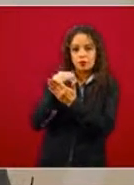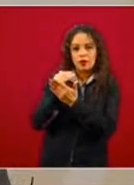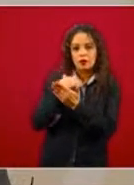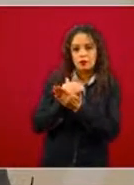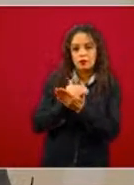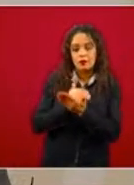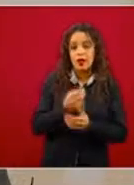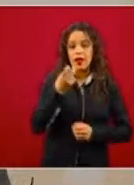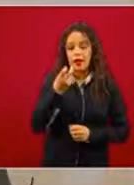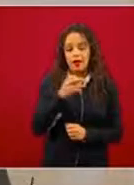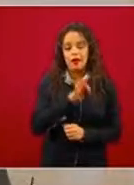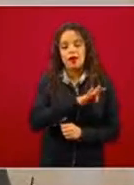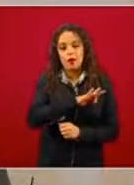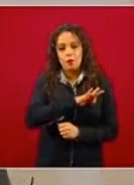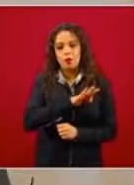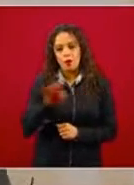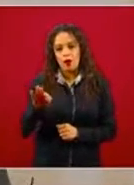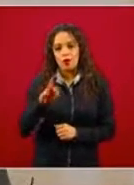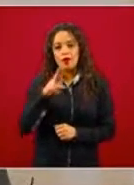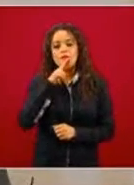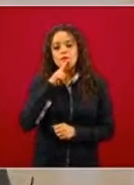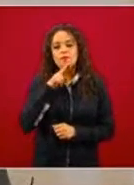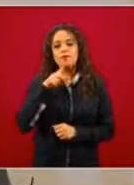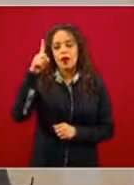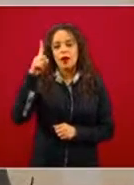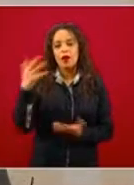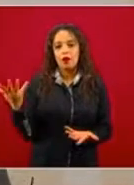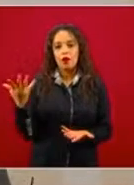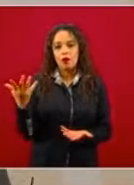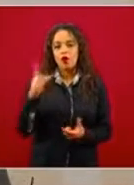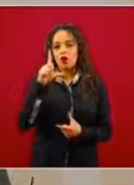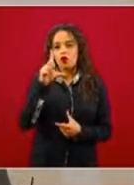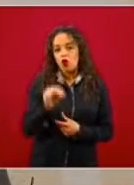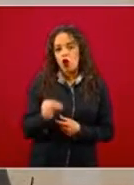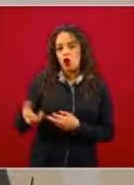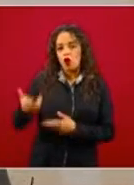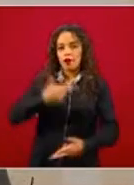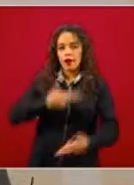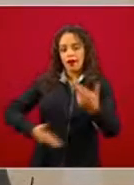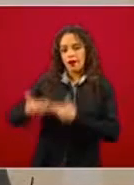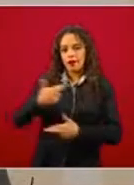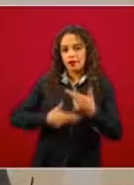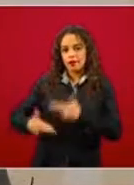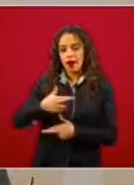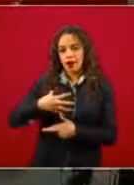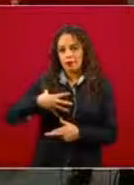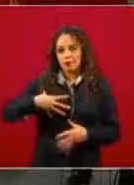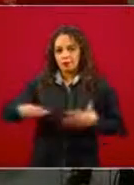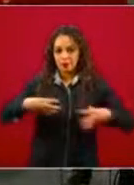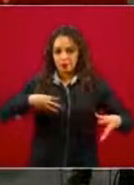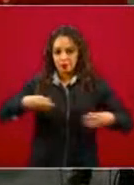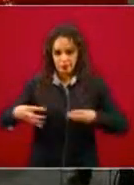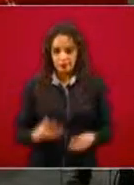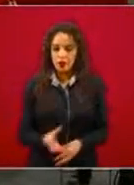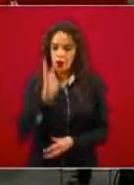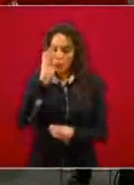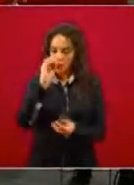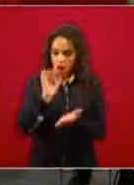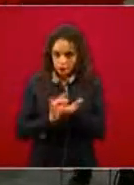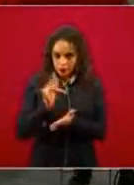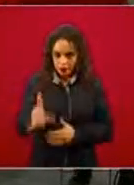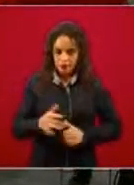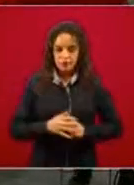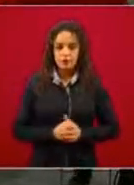point and a sustained flattening that so that the pandemic outbreak will